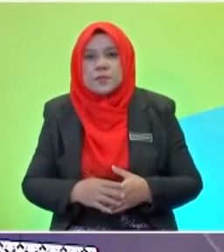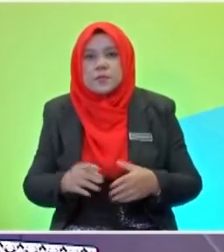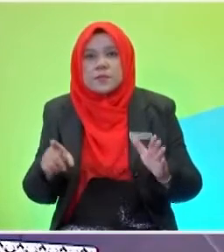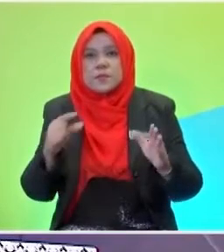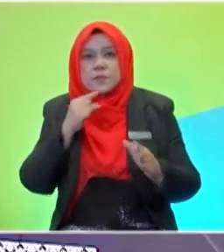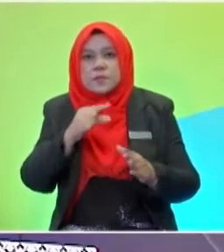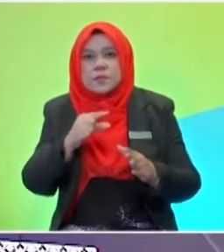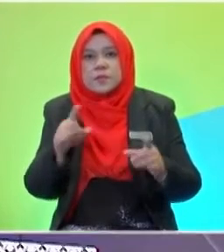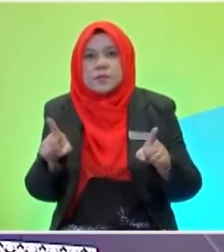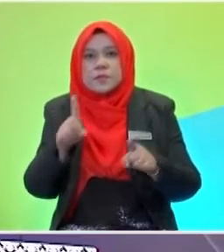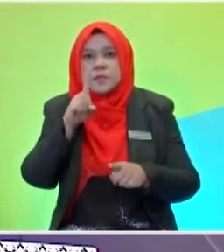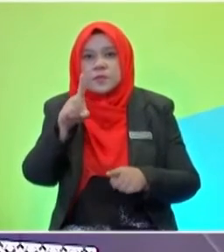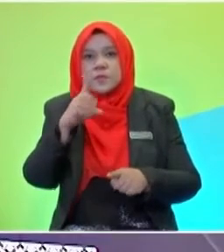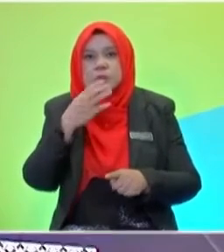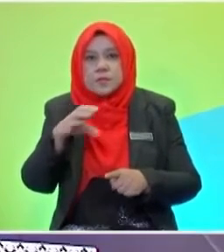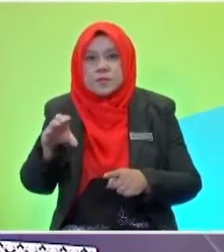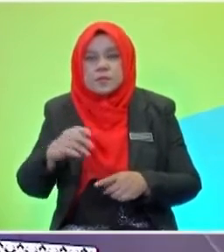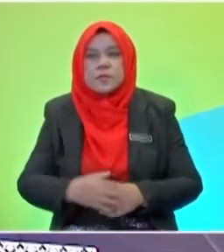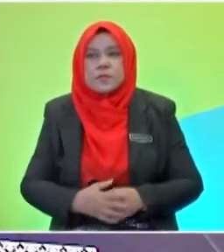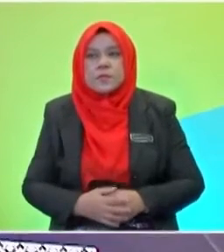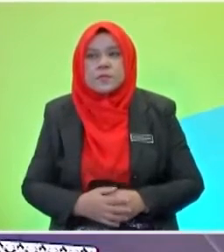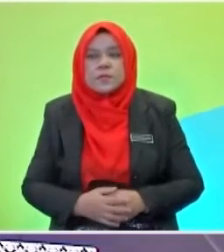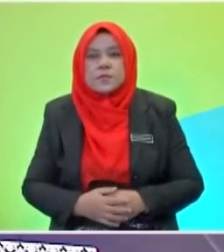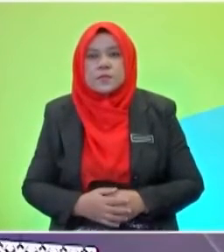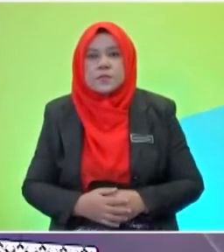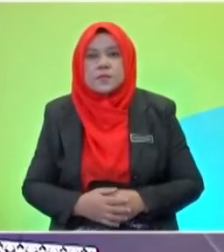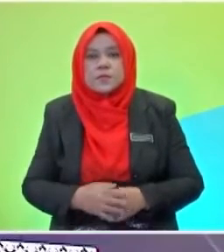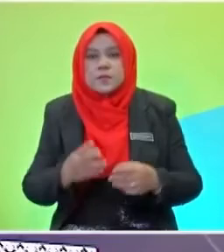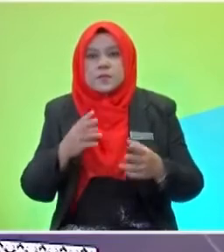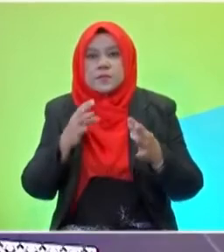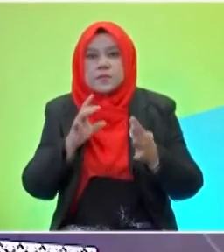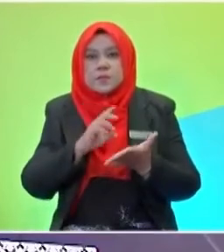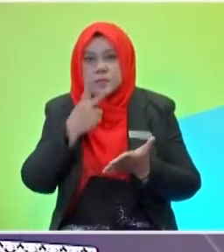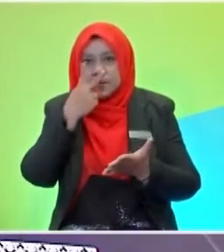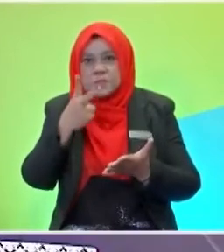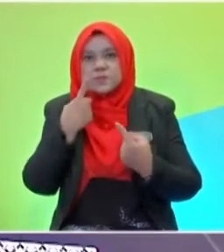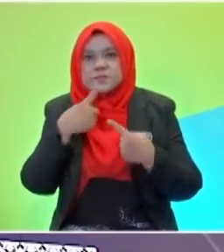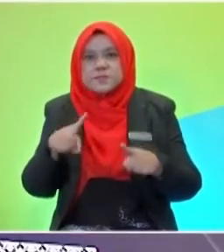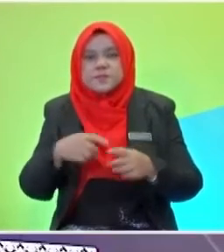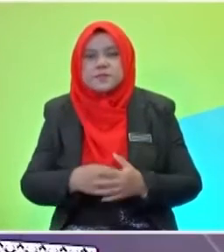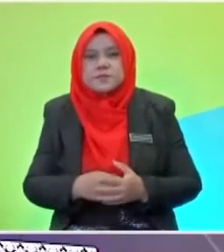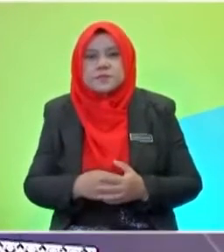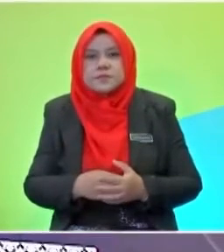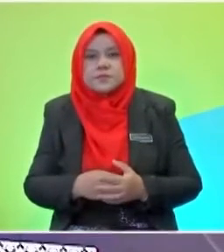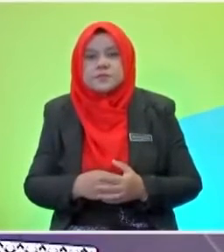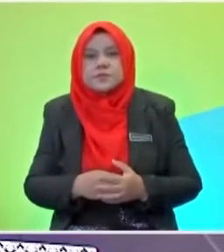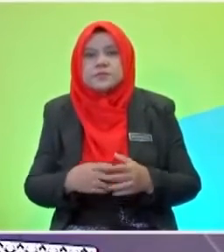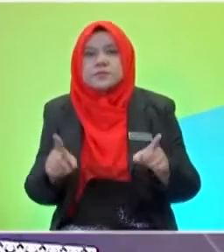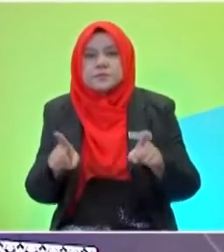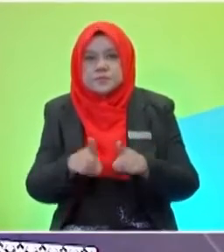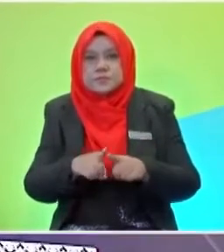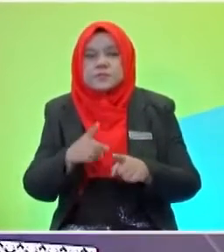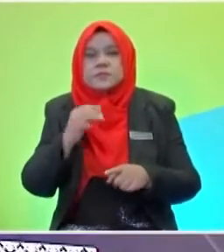to 100. Wow. Okay, if we check the answer, 1800 divide with 100